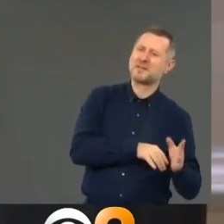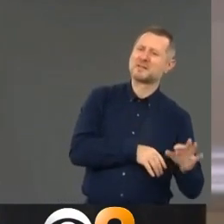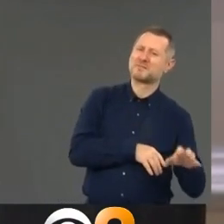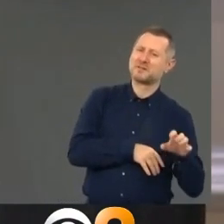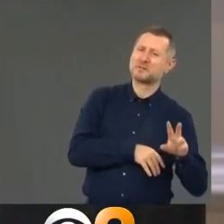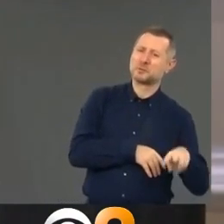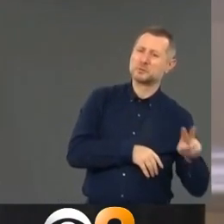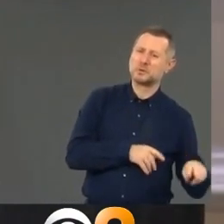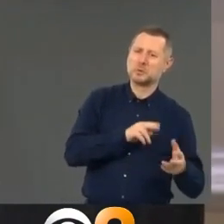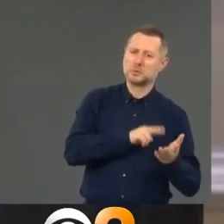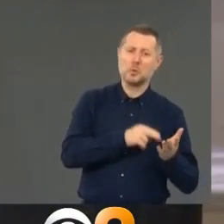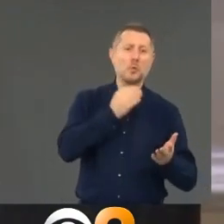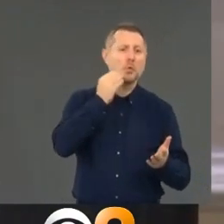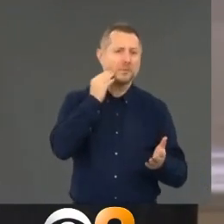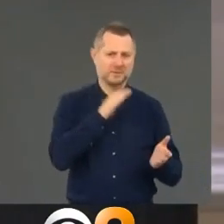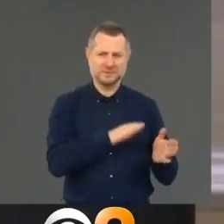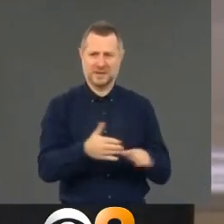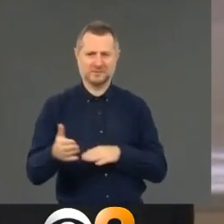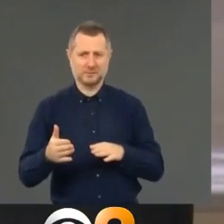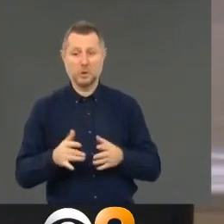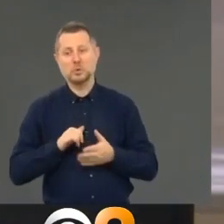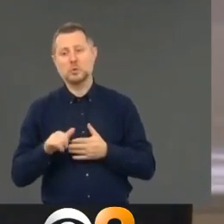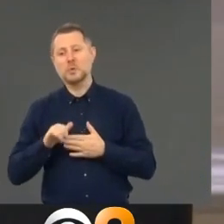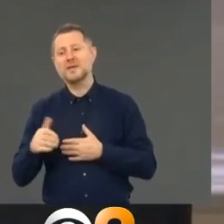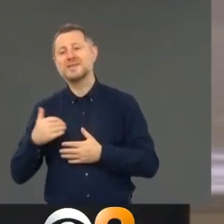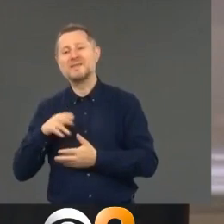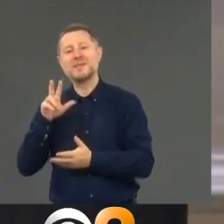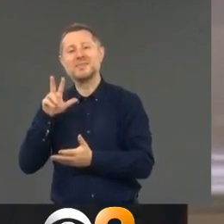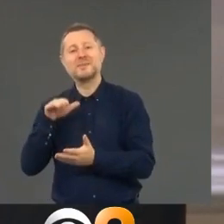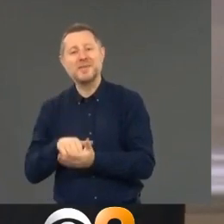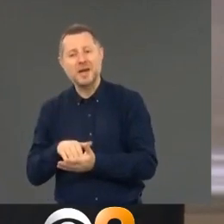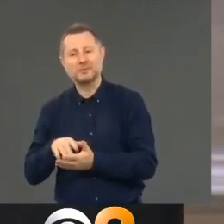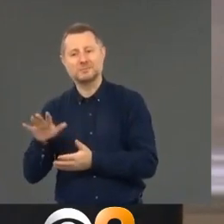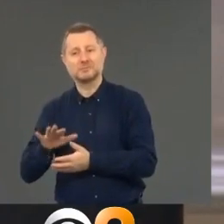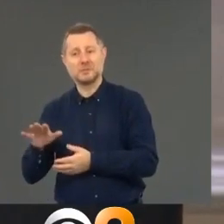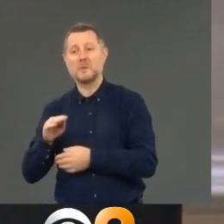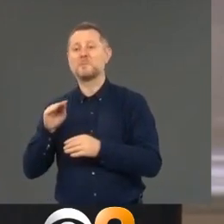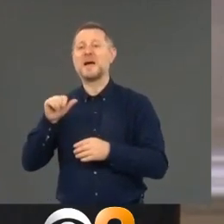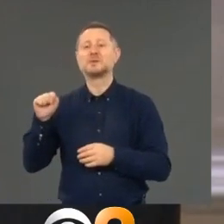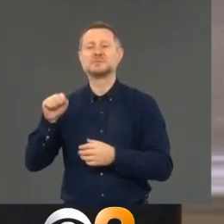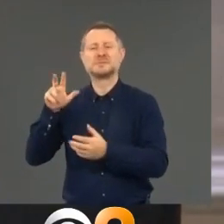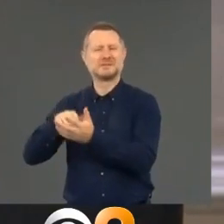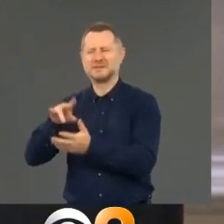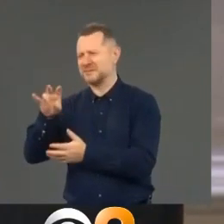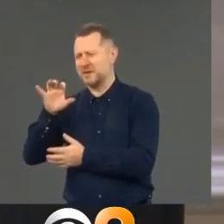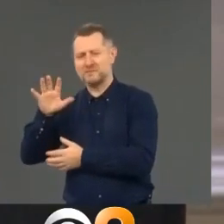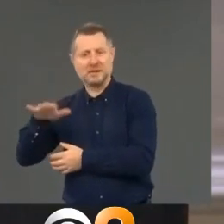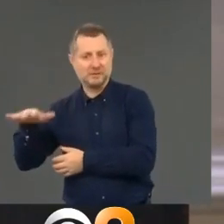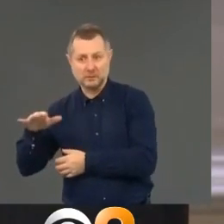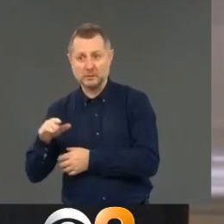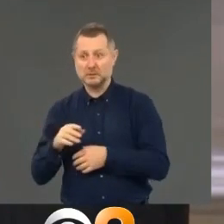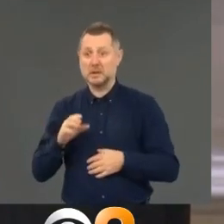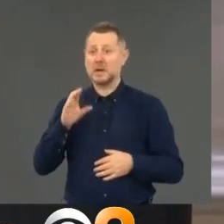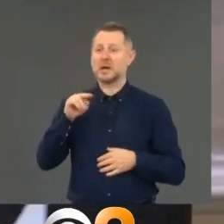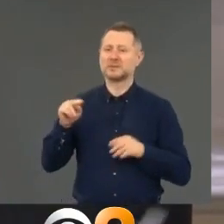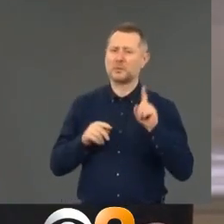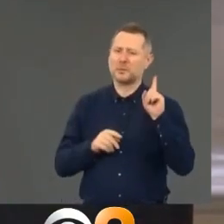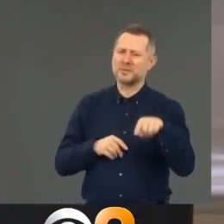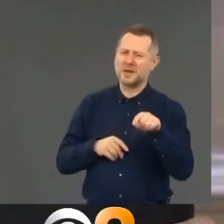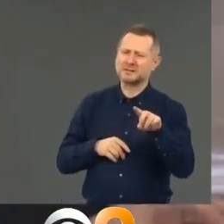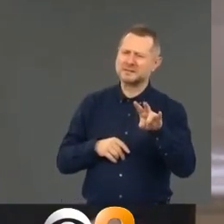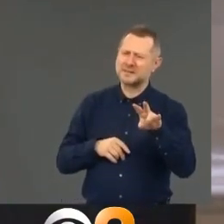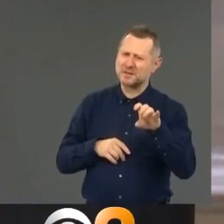home deaths, whereas New York is 3,094. Massachusetts, 3,755. Connecticut, 1,487.